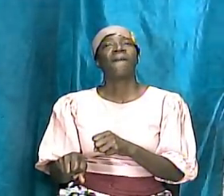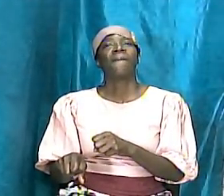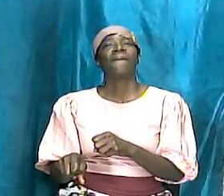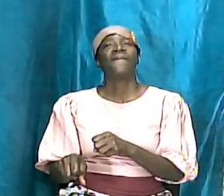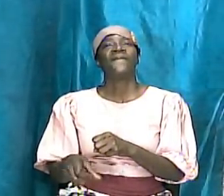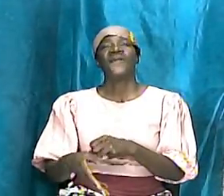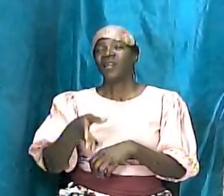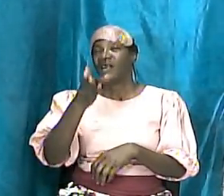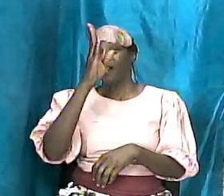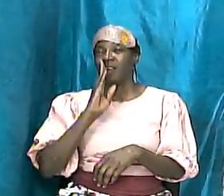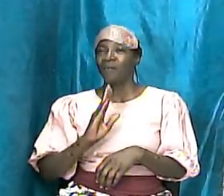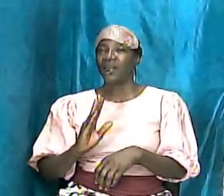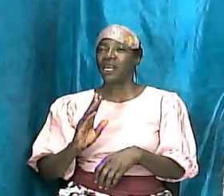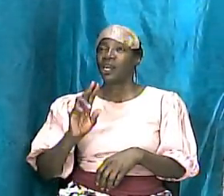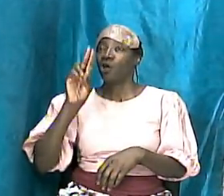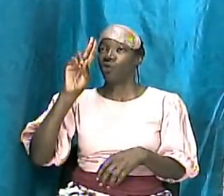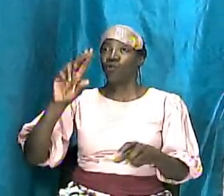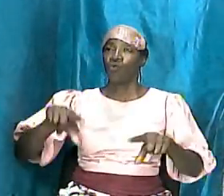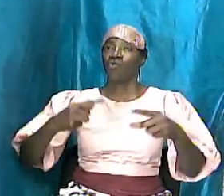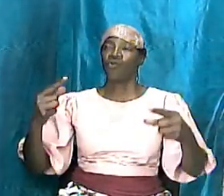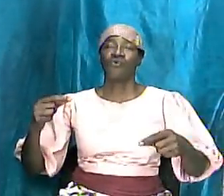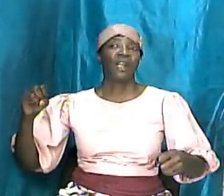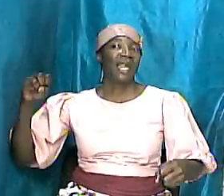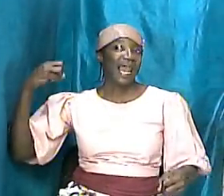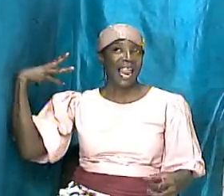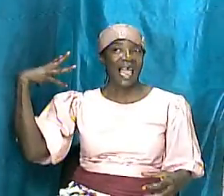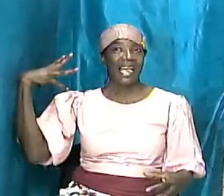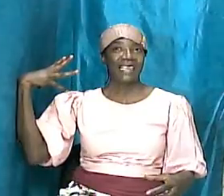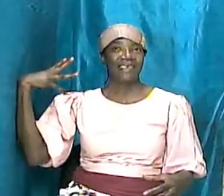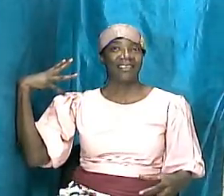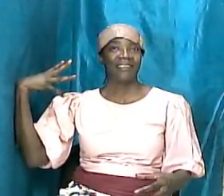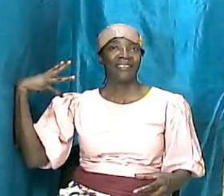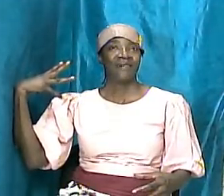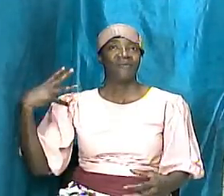And God made two great lights.